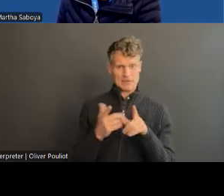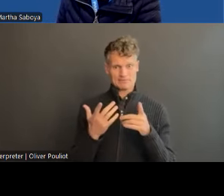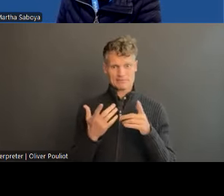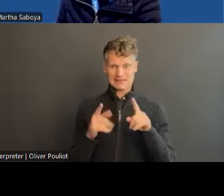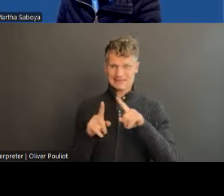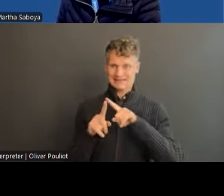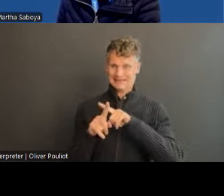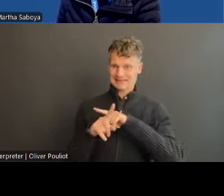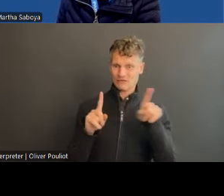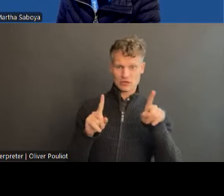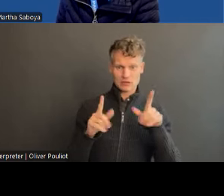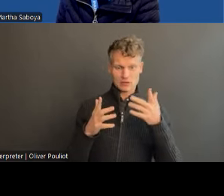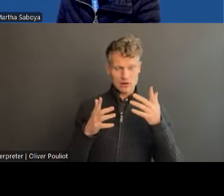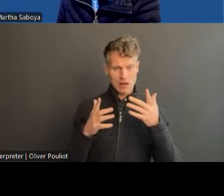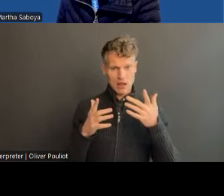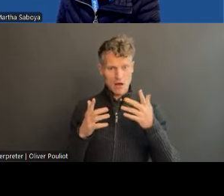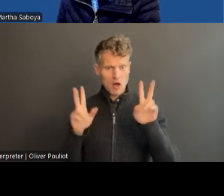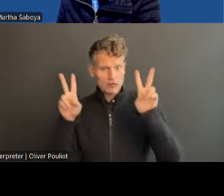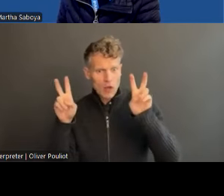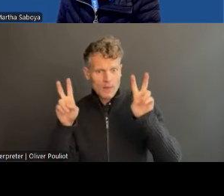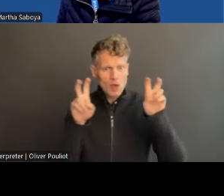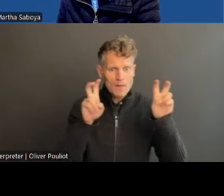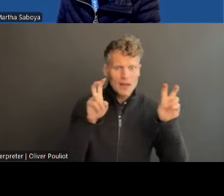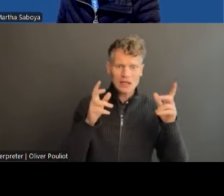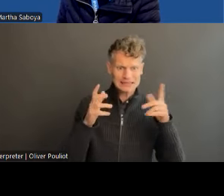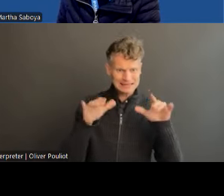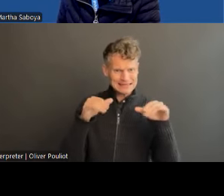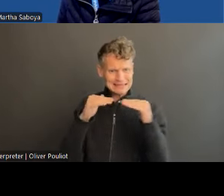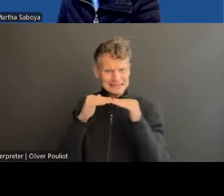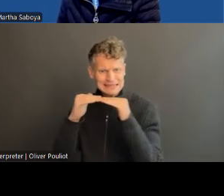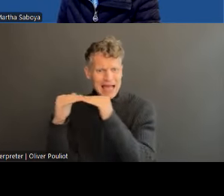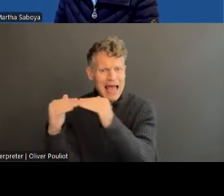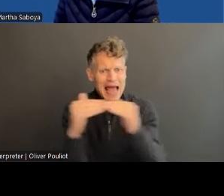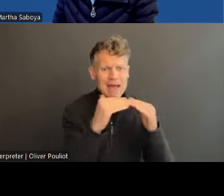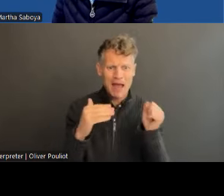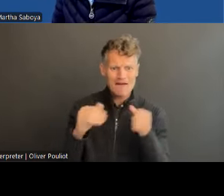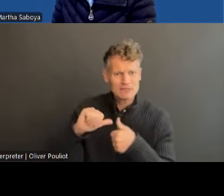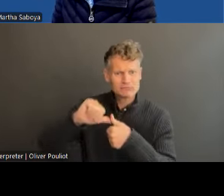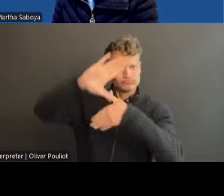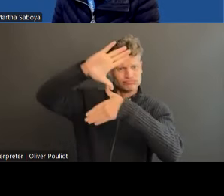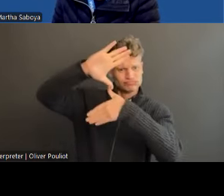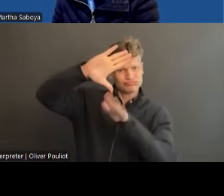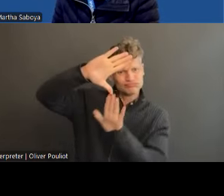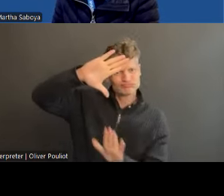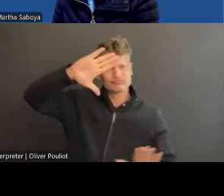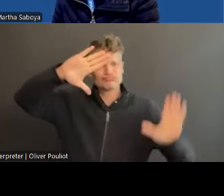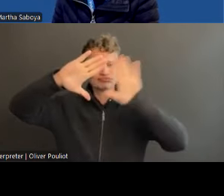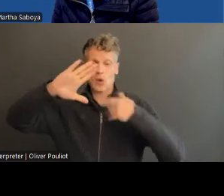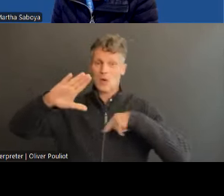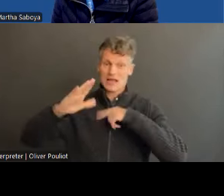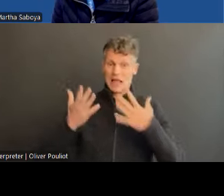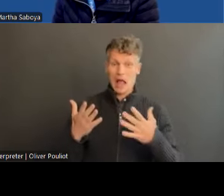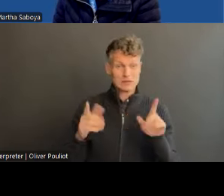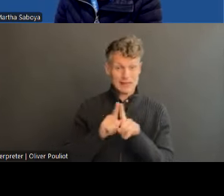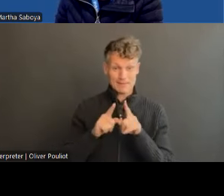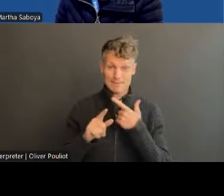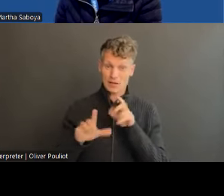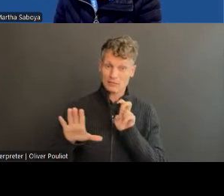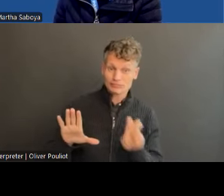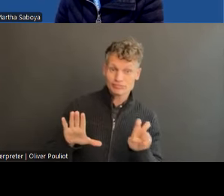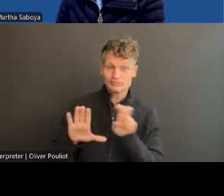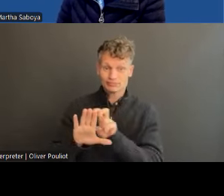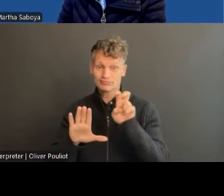efforts country by country and in the region to achieve the elimination targets. This is the current list of